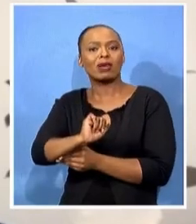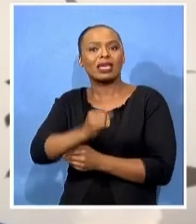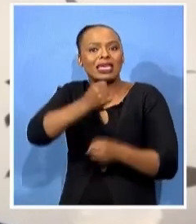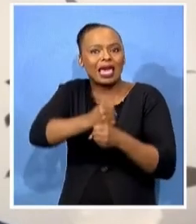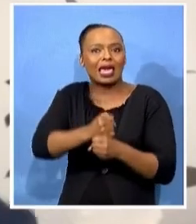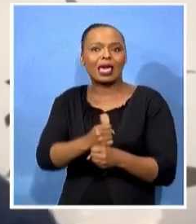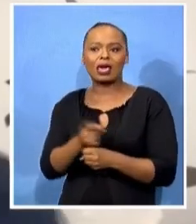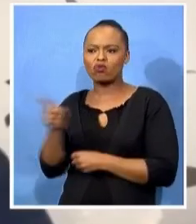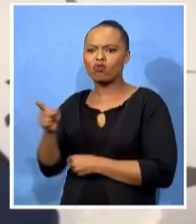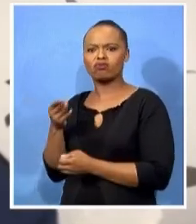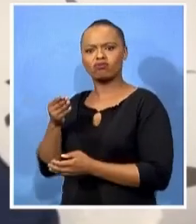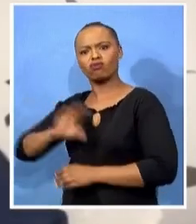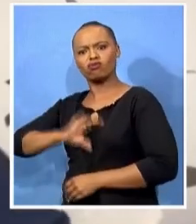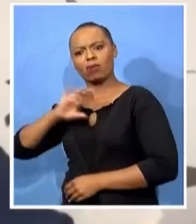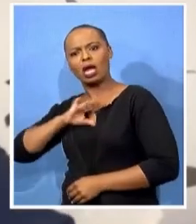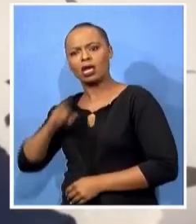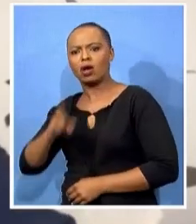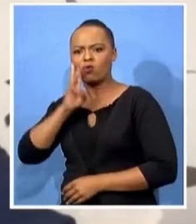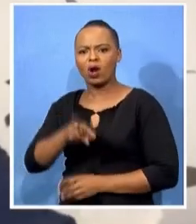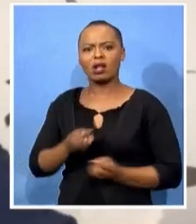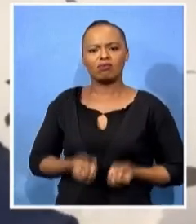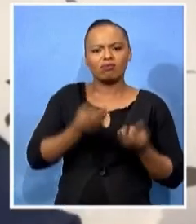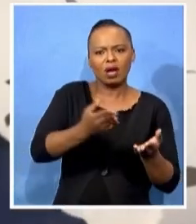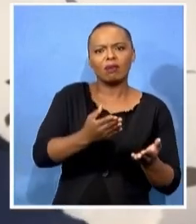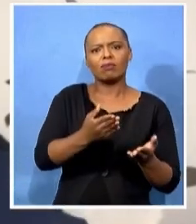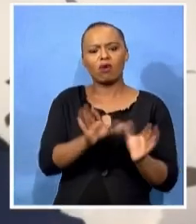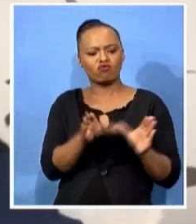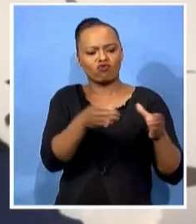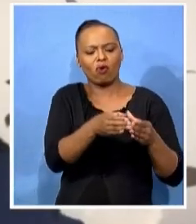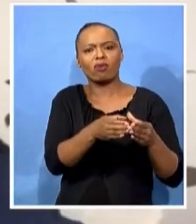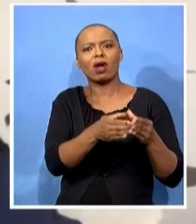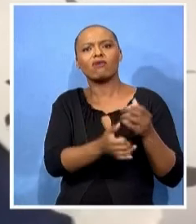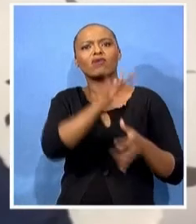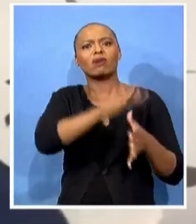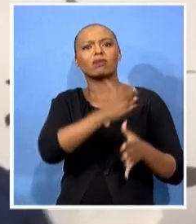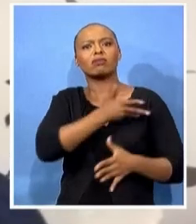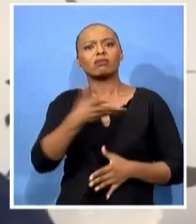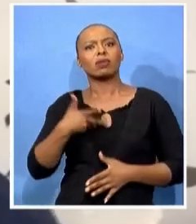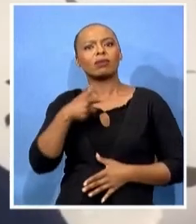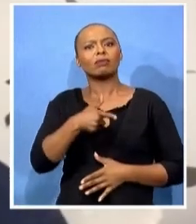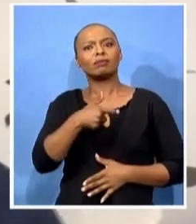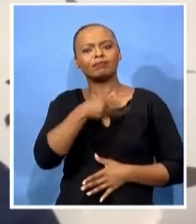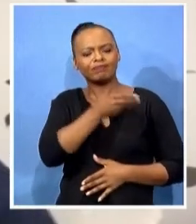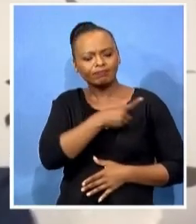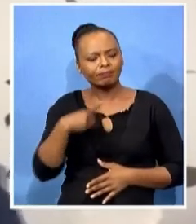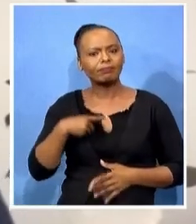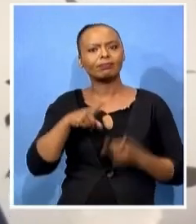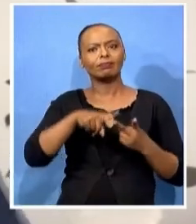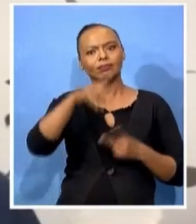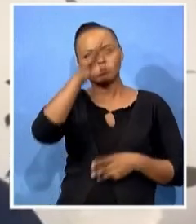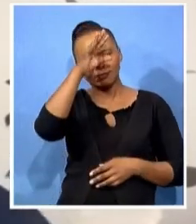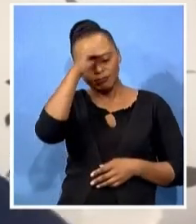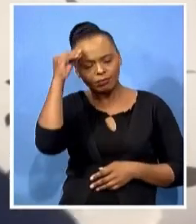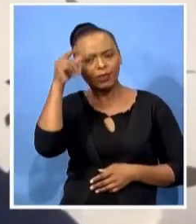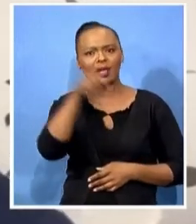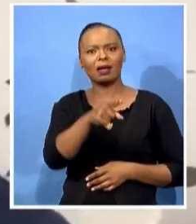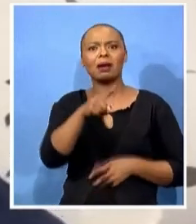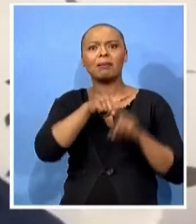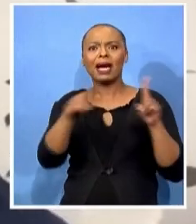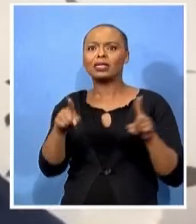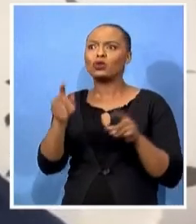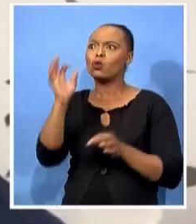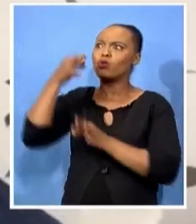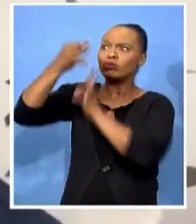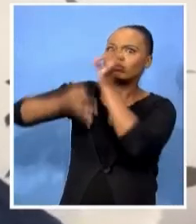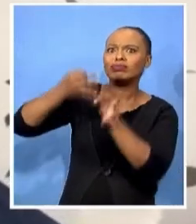by February, but you aren't able to divulge some kind of concrete timelines, or at the very least when those negotiations started.